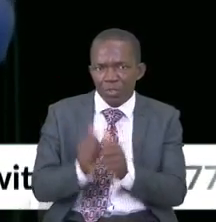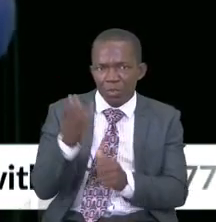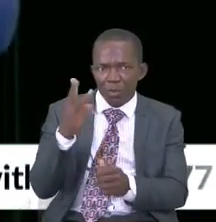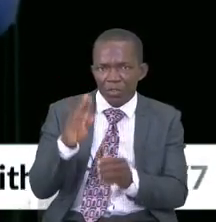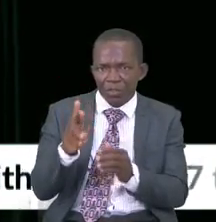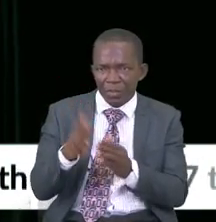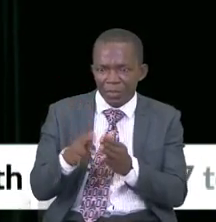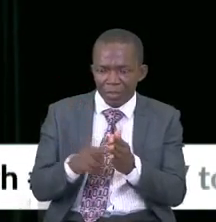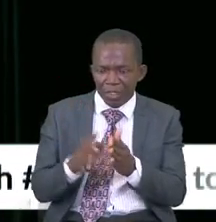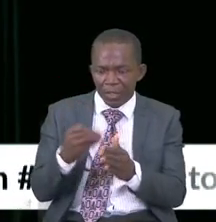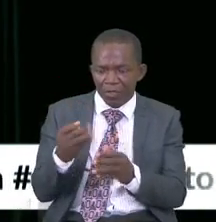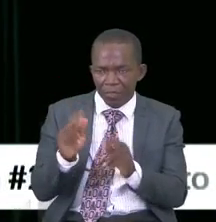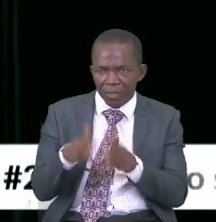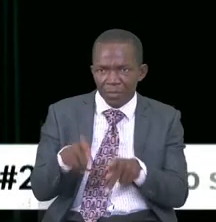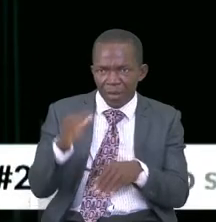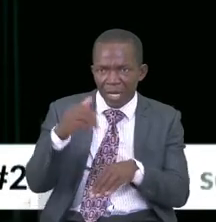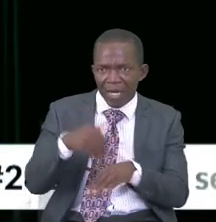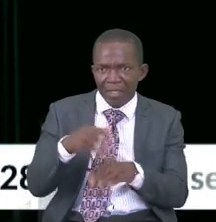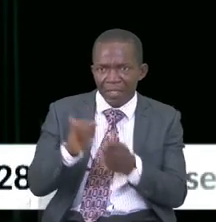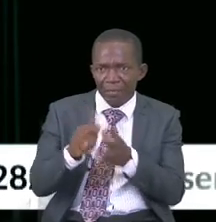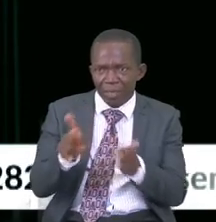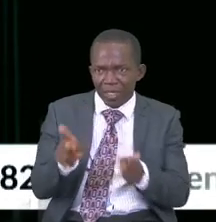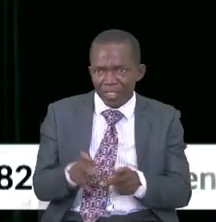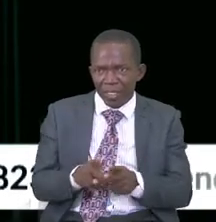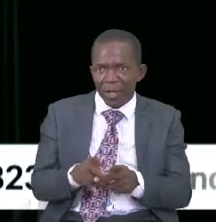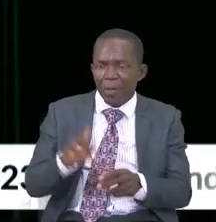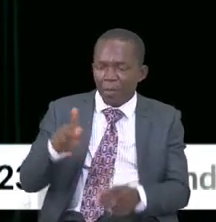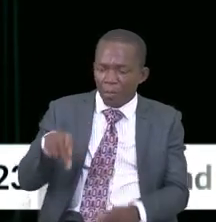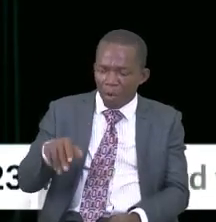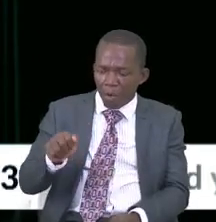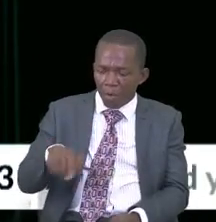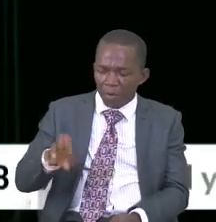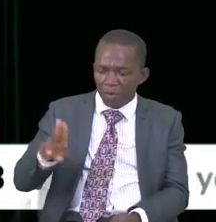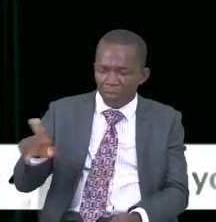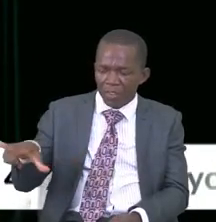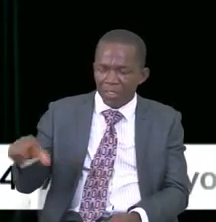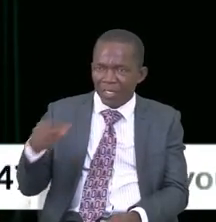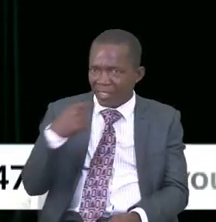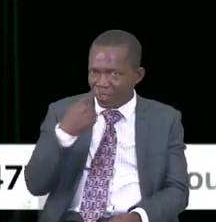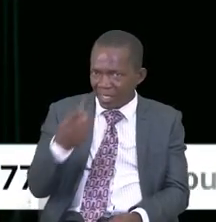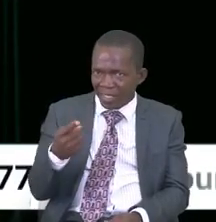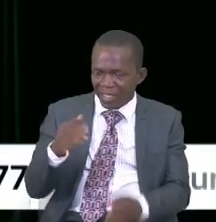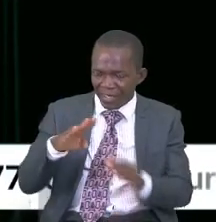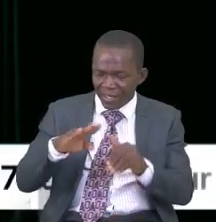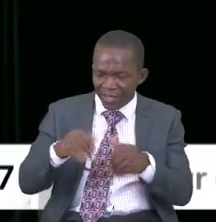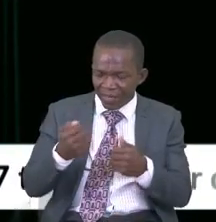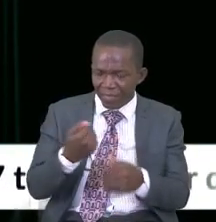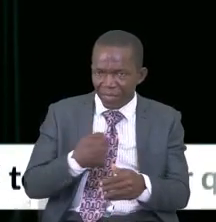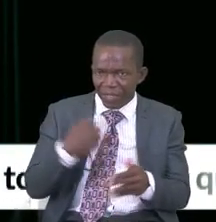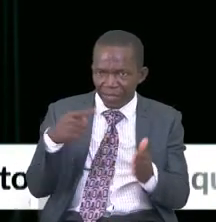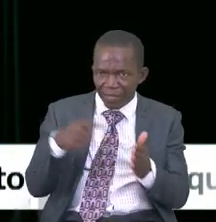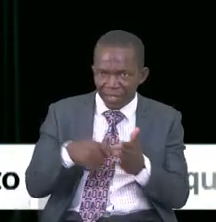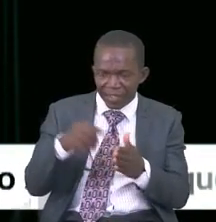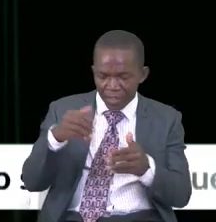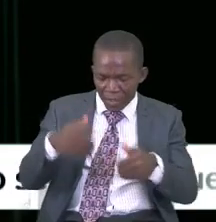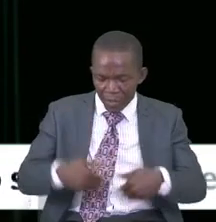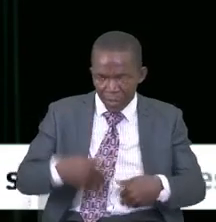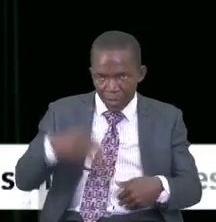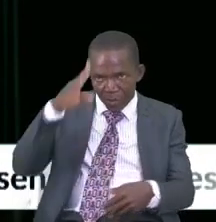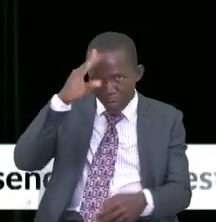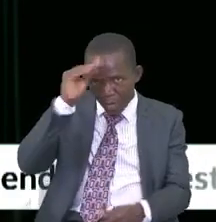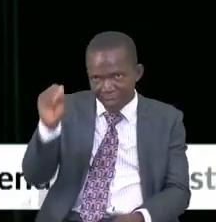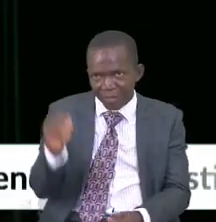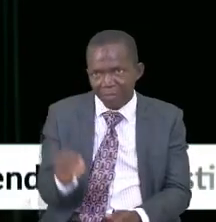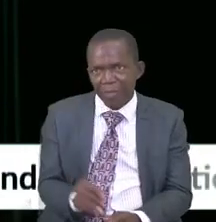Paul have. Give him to me. That's the man of Tarsus. Give me that young man. In the hands, the Bible speaks about